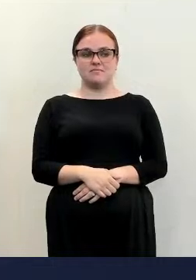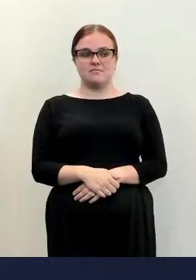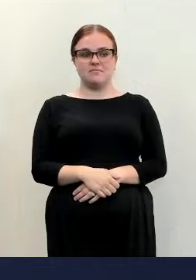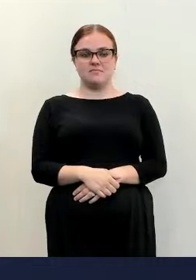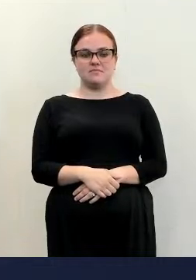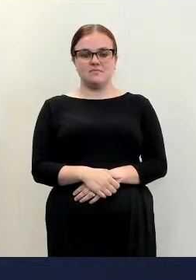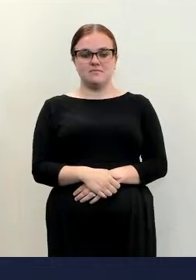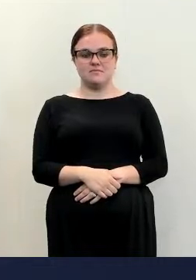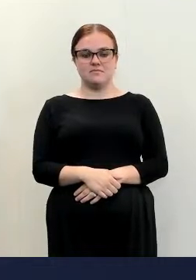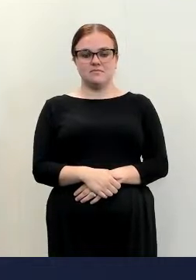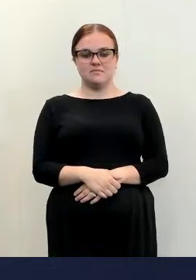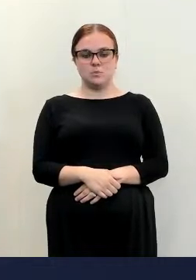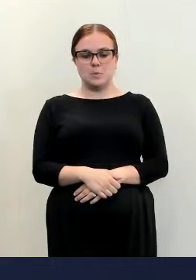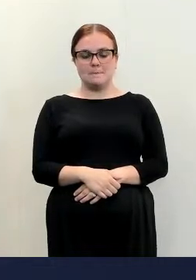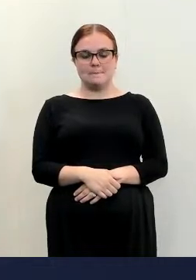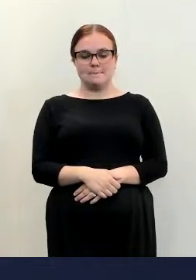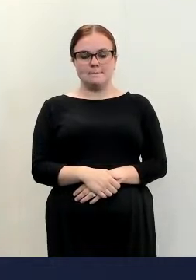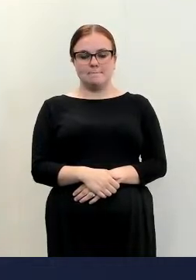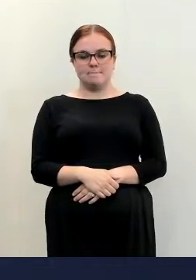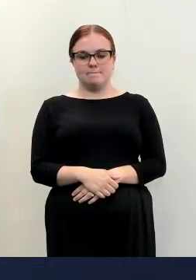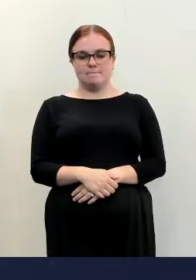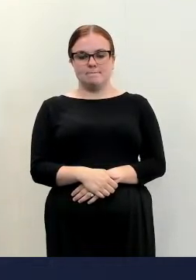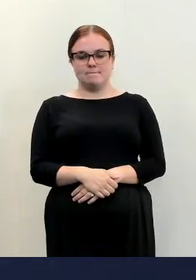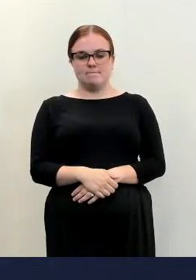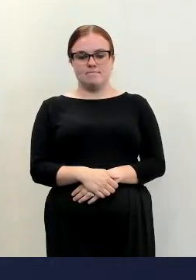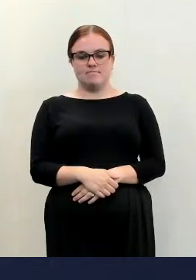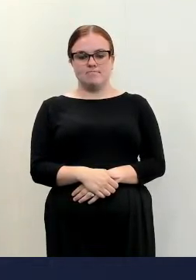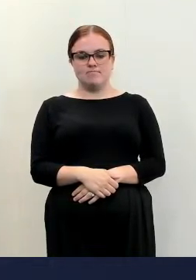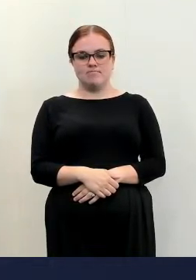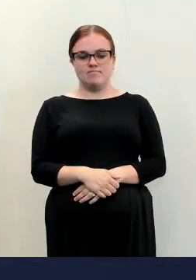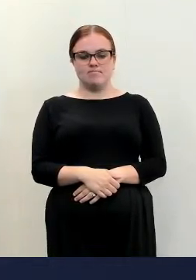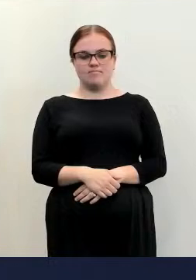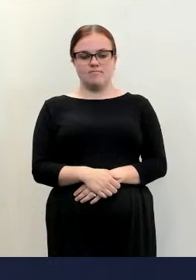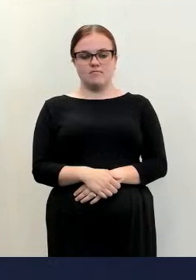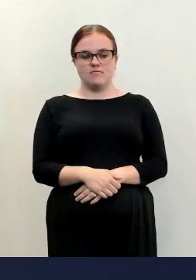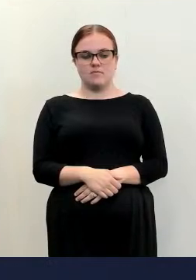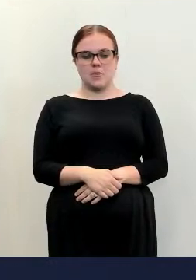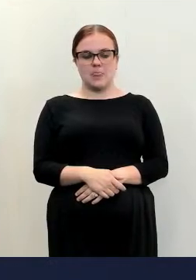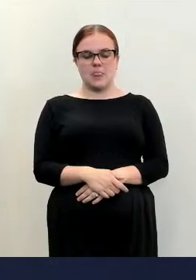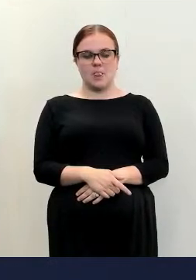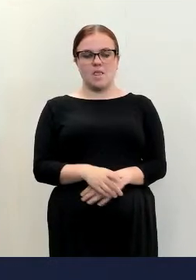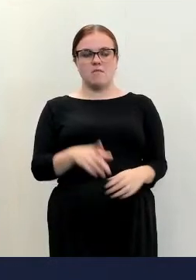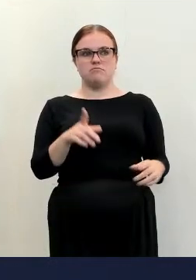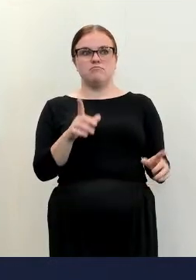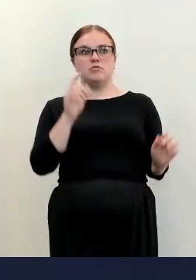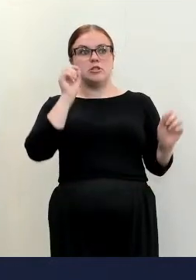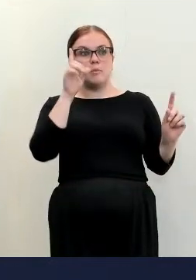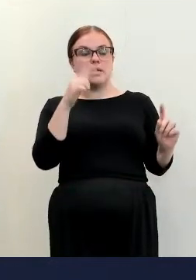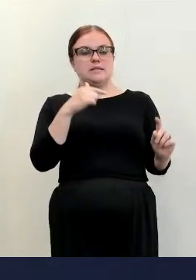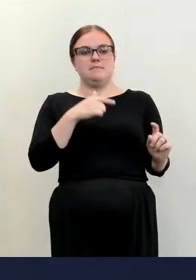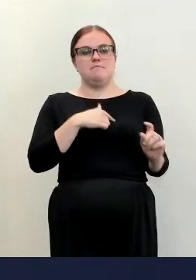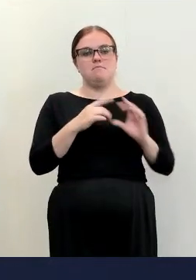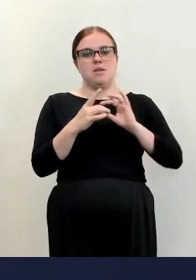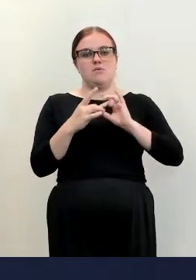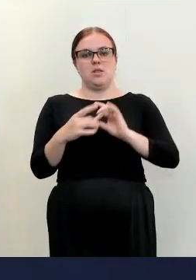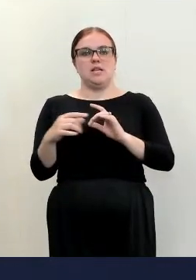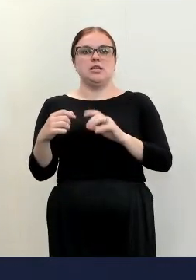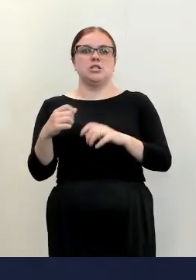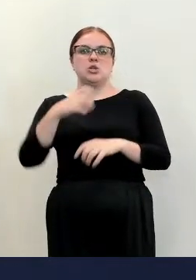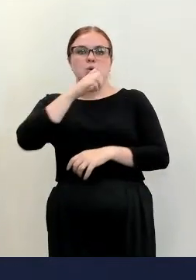what surprises me is lately I've been getting the statistics associated with the age,